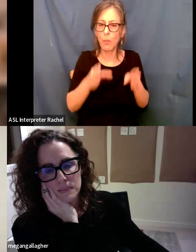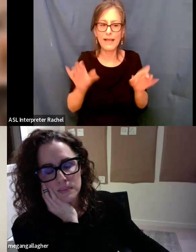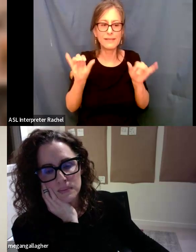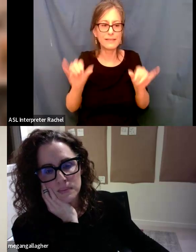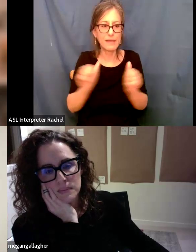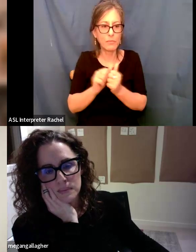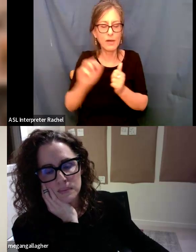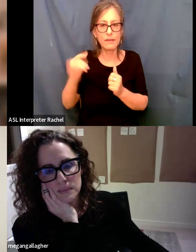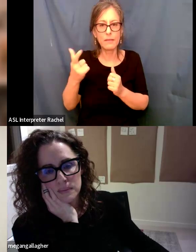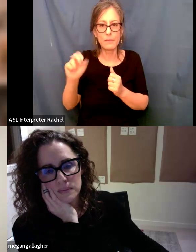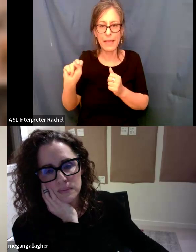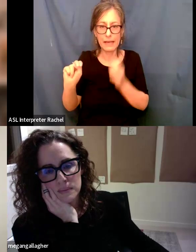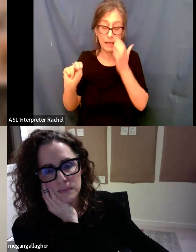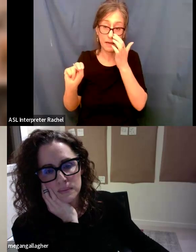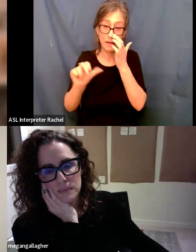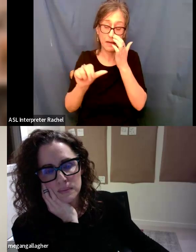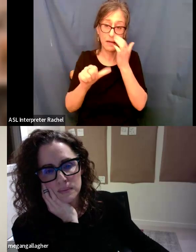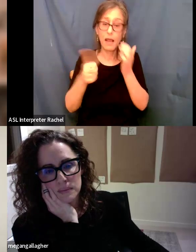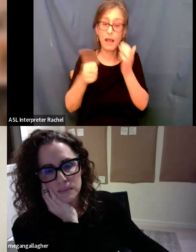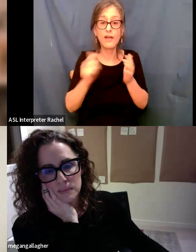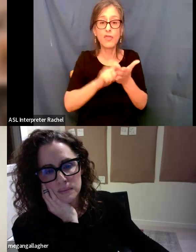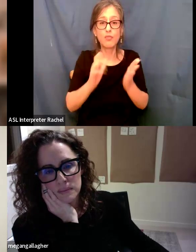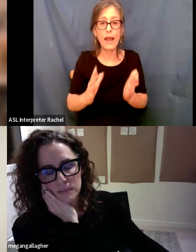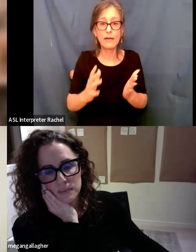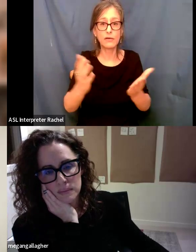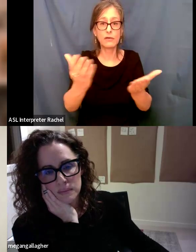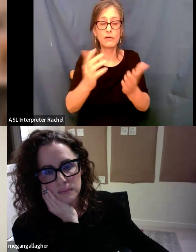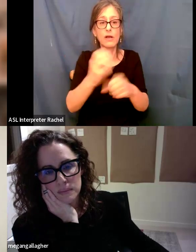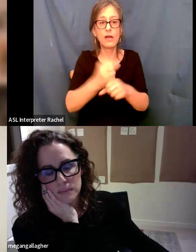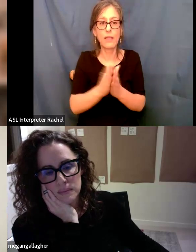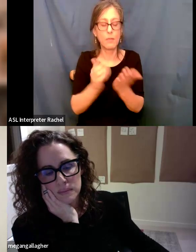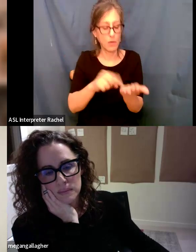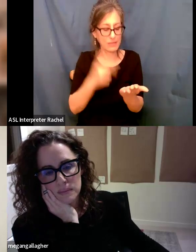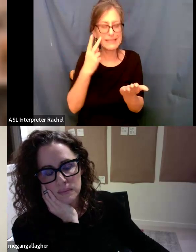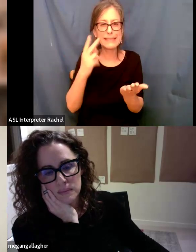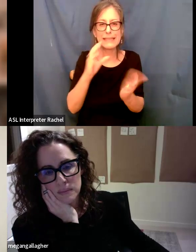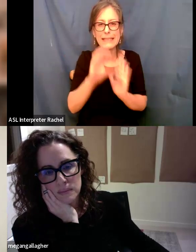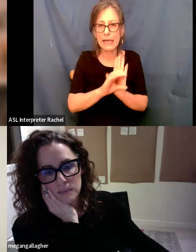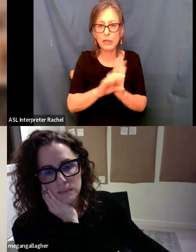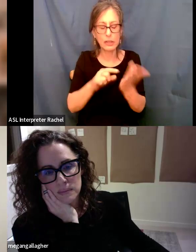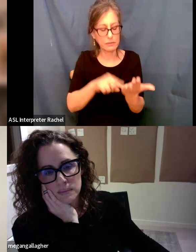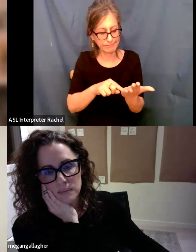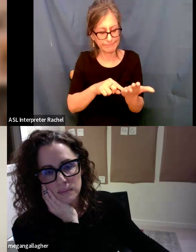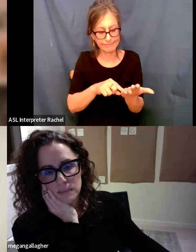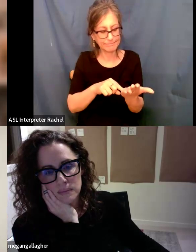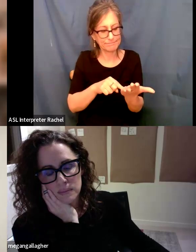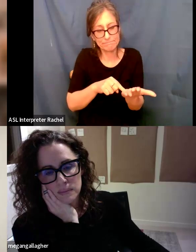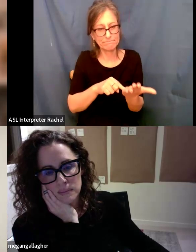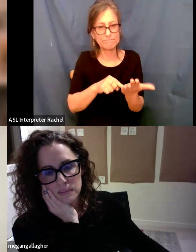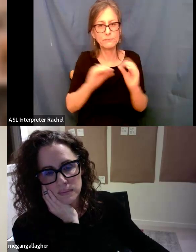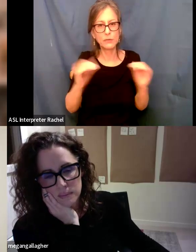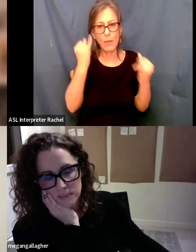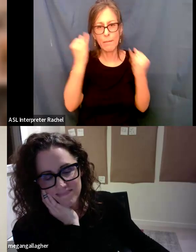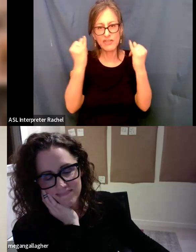has done, where, another writer might have received this novel, seen the Brian character, and not had the